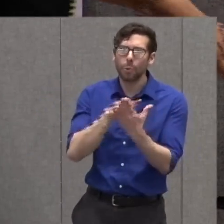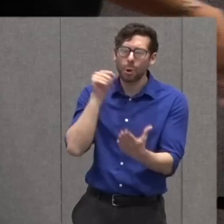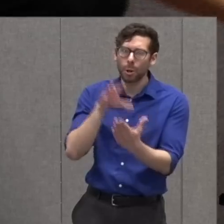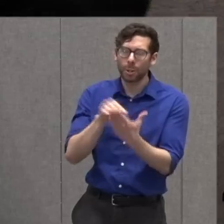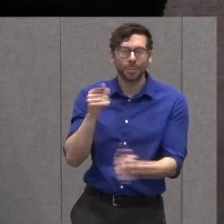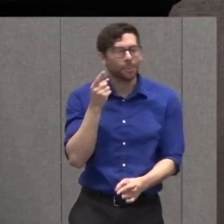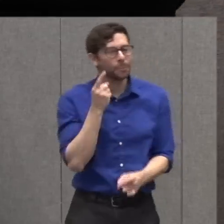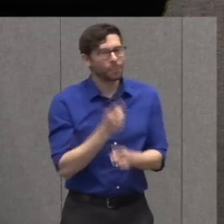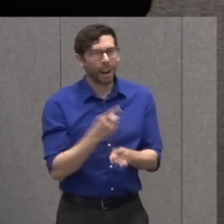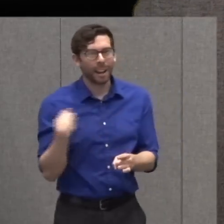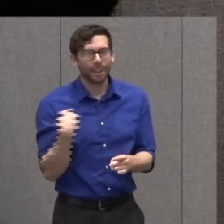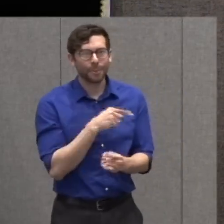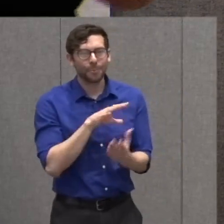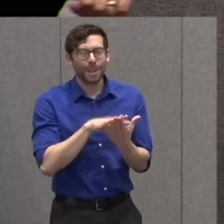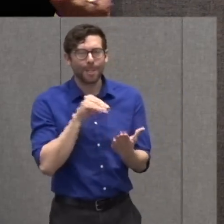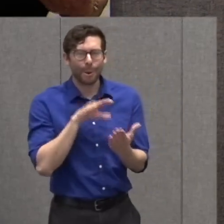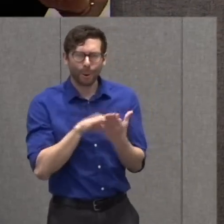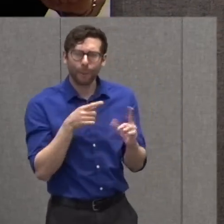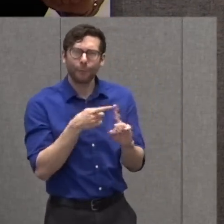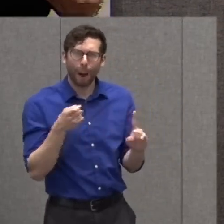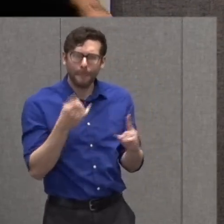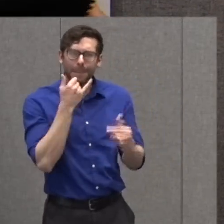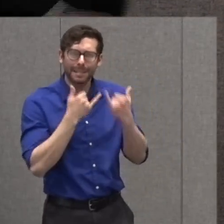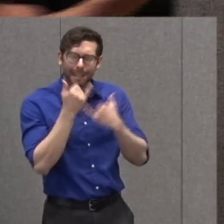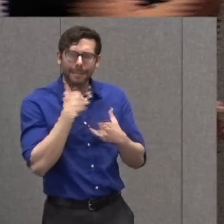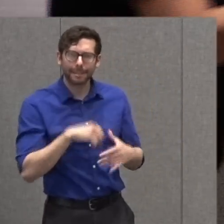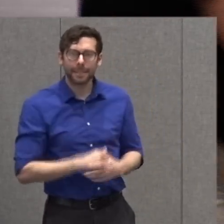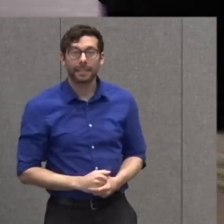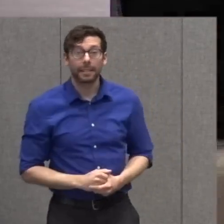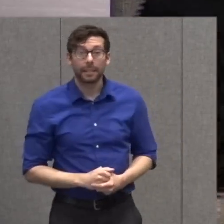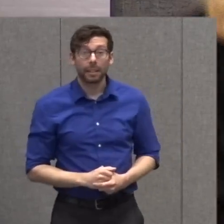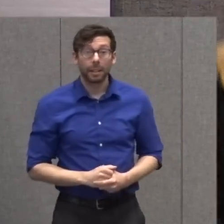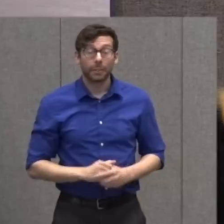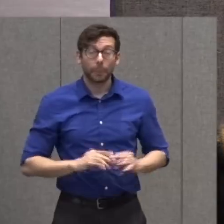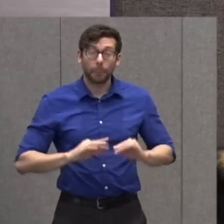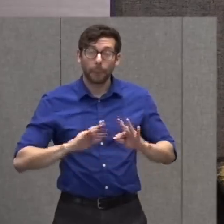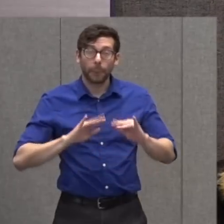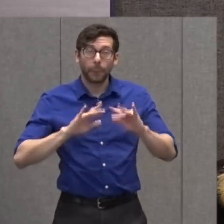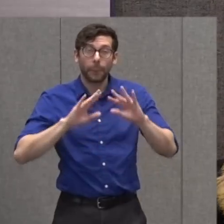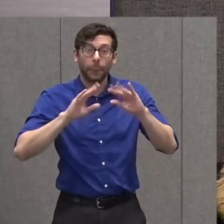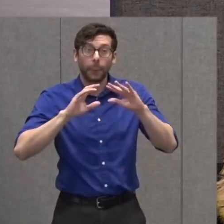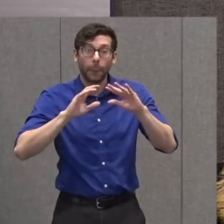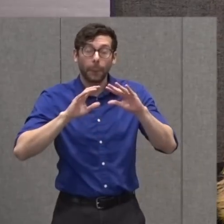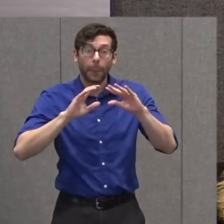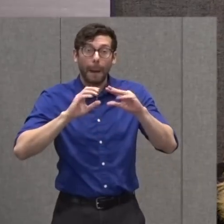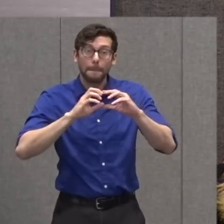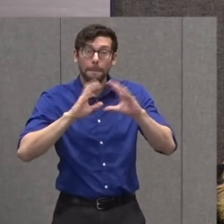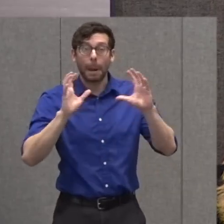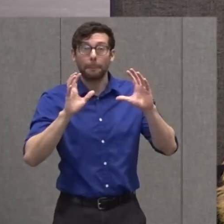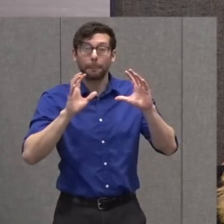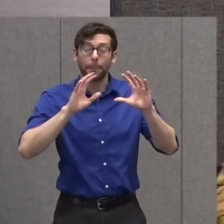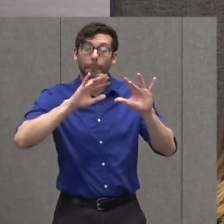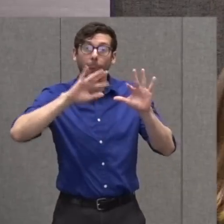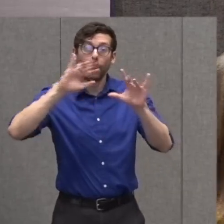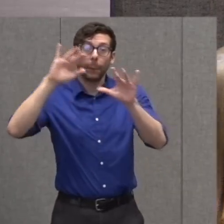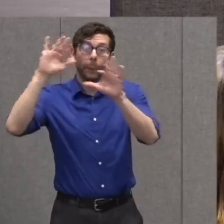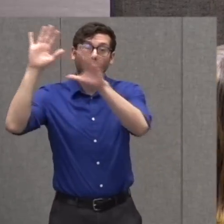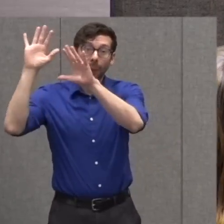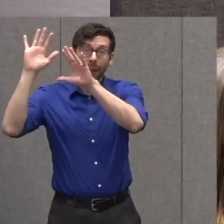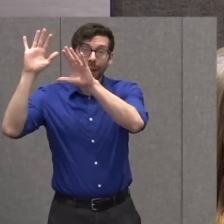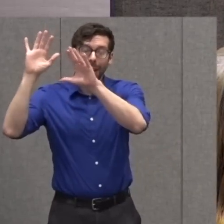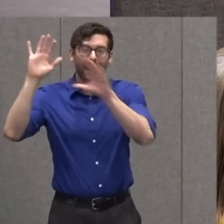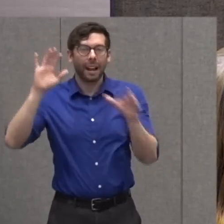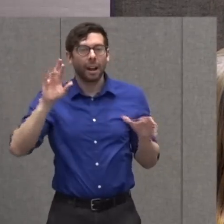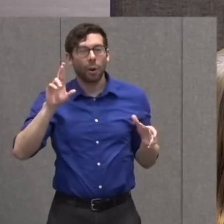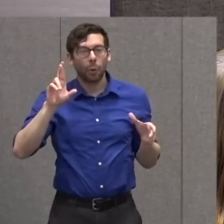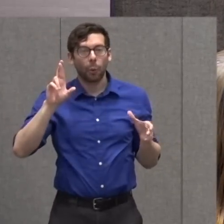the bubbles pop and the gas is released. And then the raisins go down again. Sink. Or sink. And